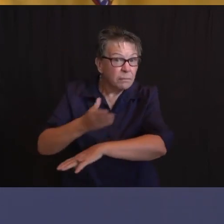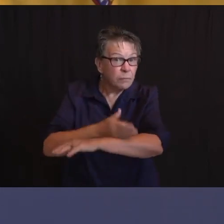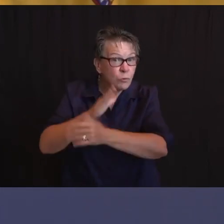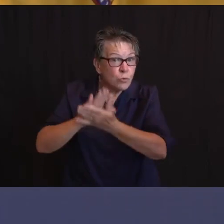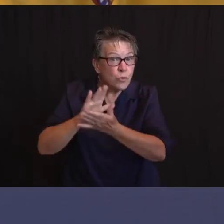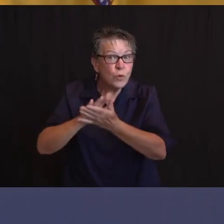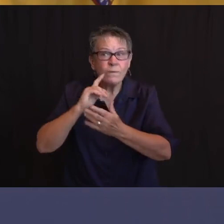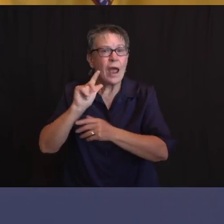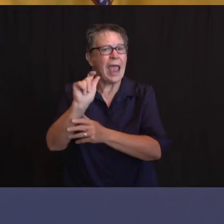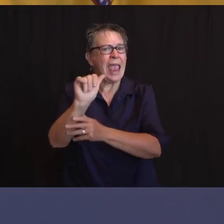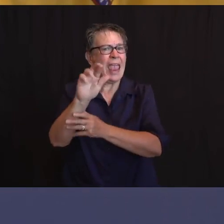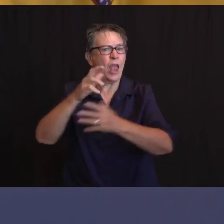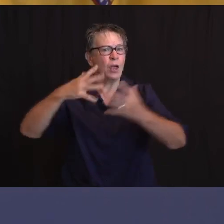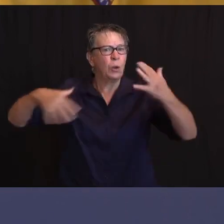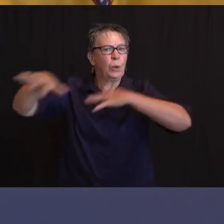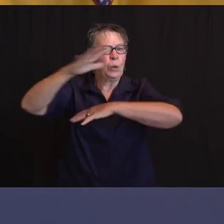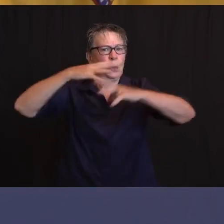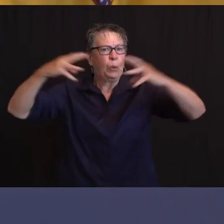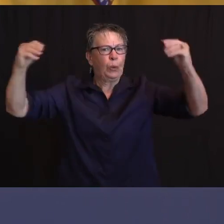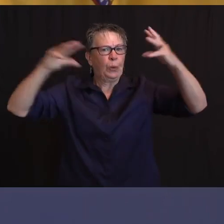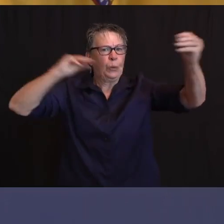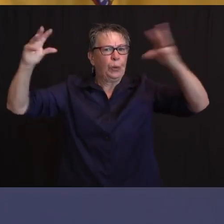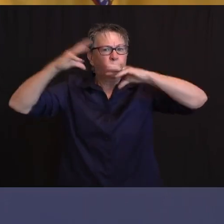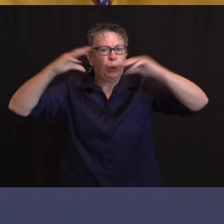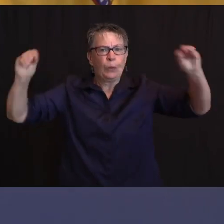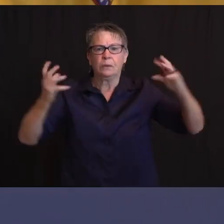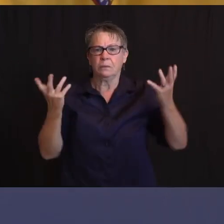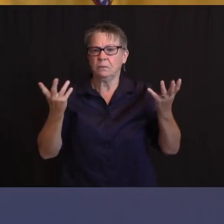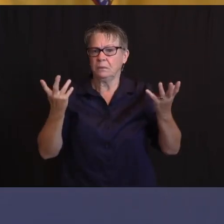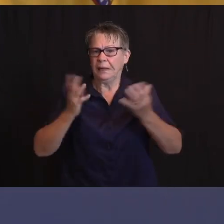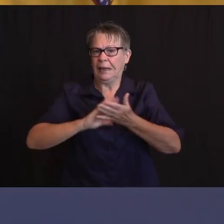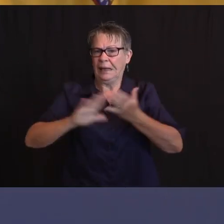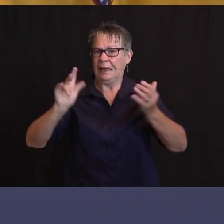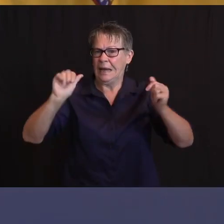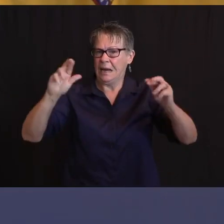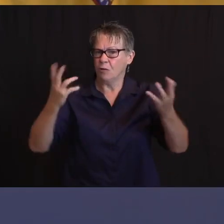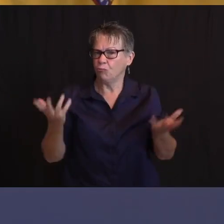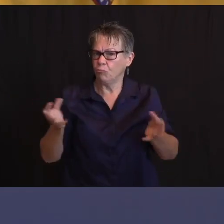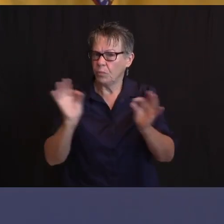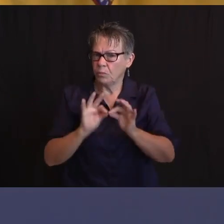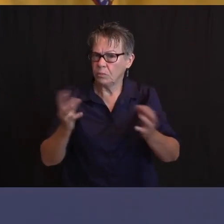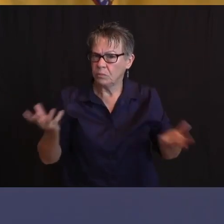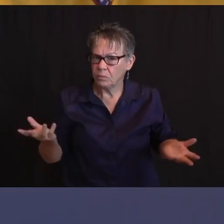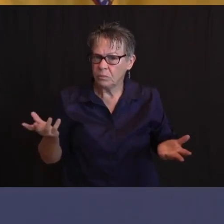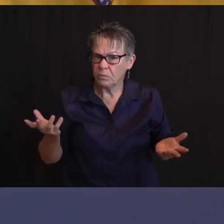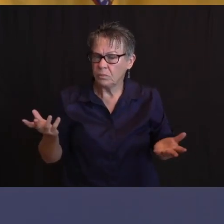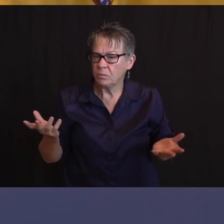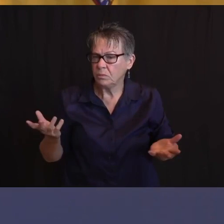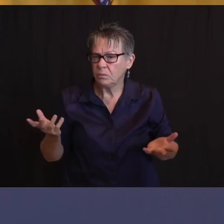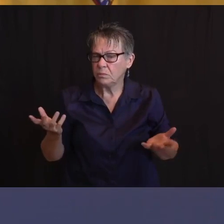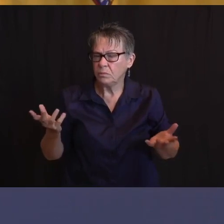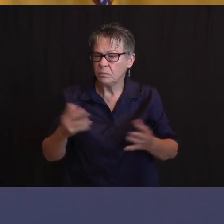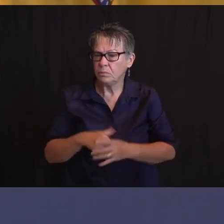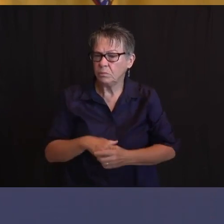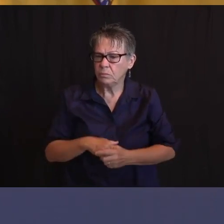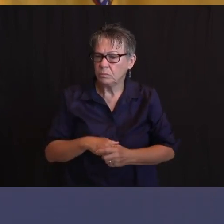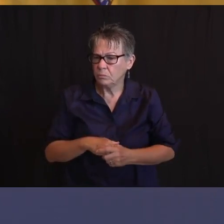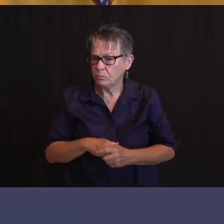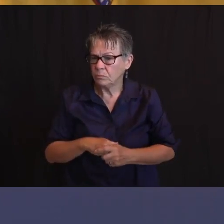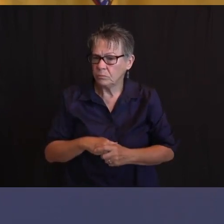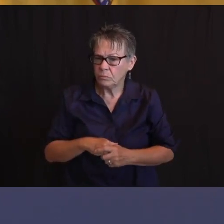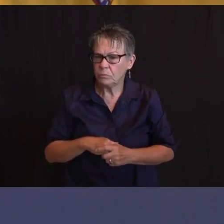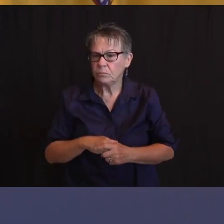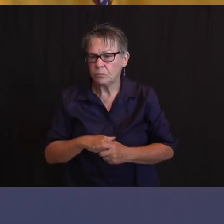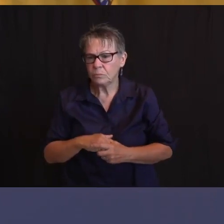complete answer on the last question, but it is on the list, and it's a more complicated one as compared to plexiglass or face